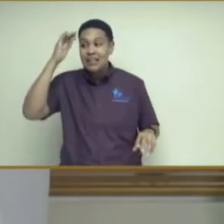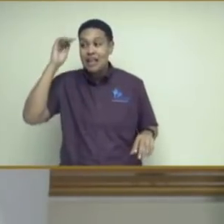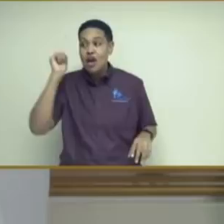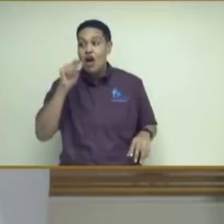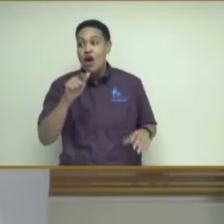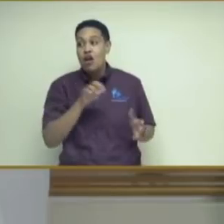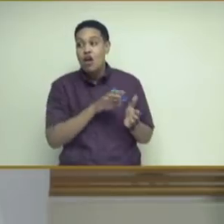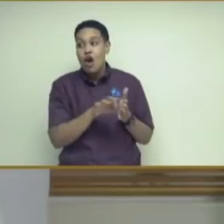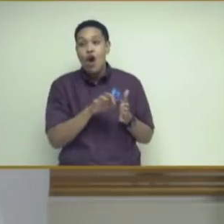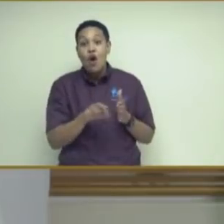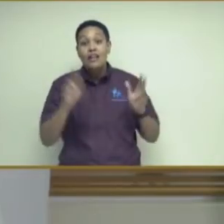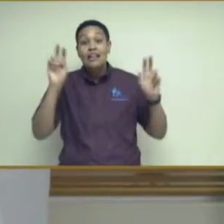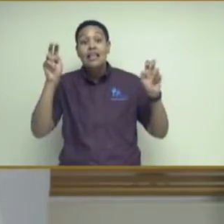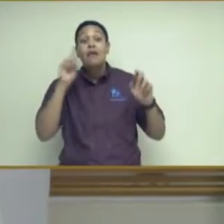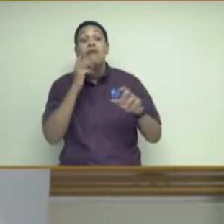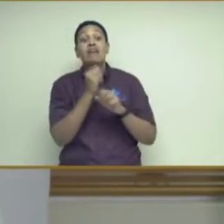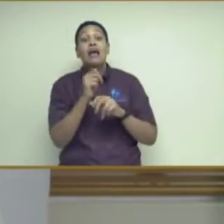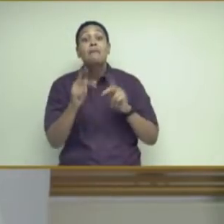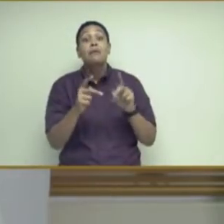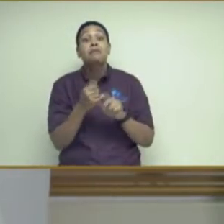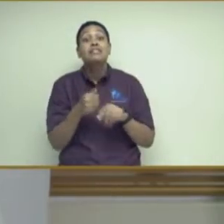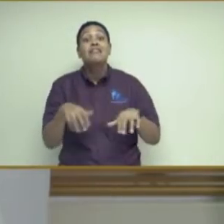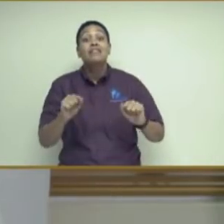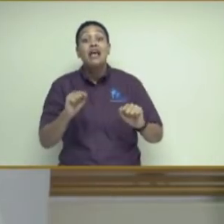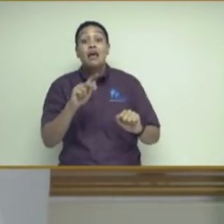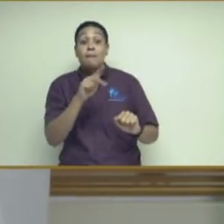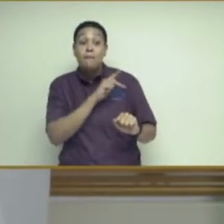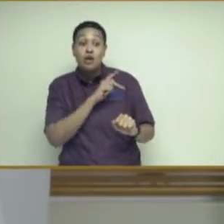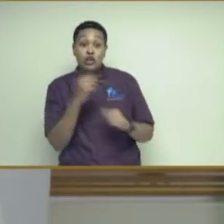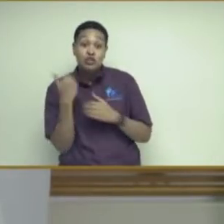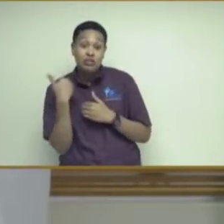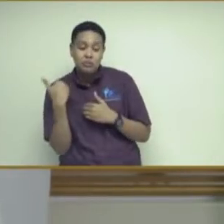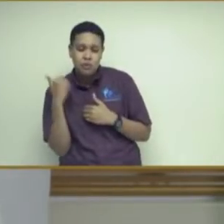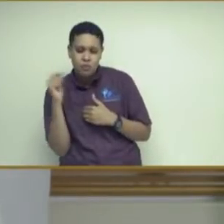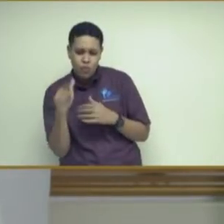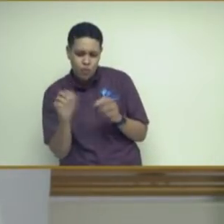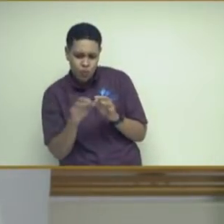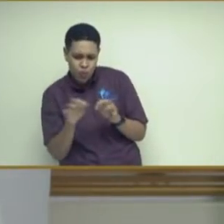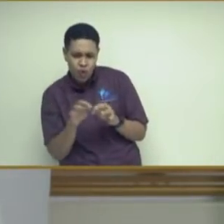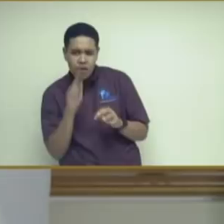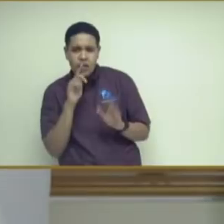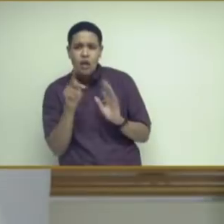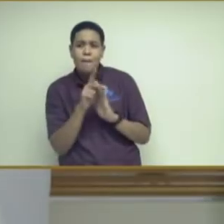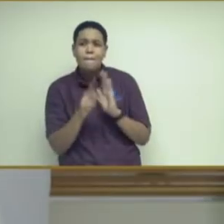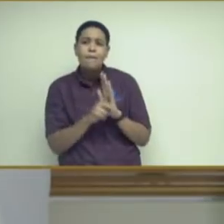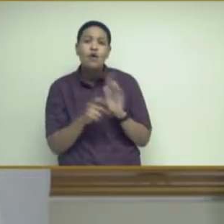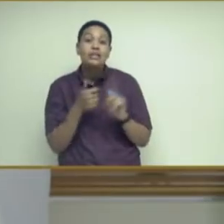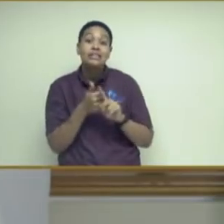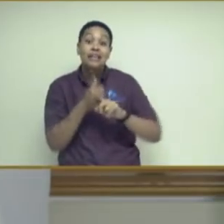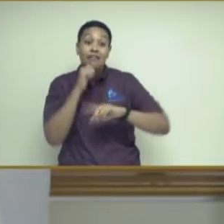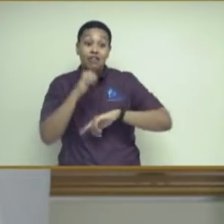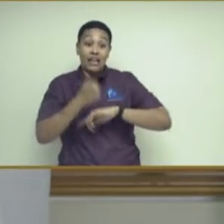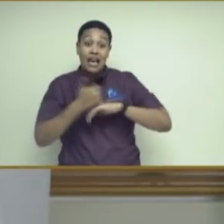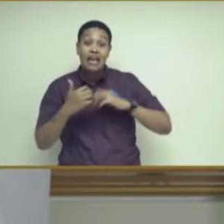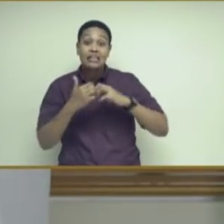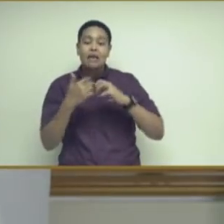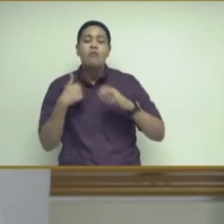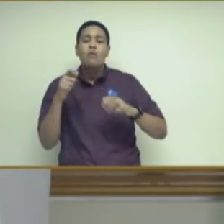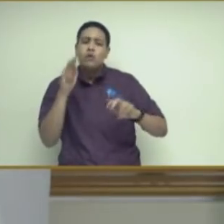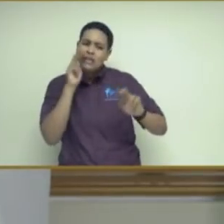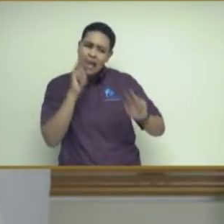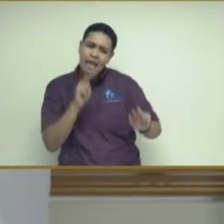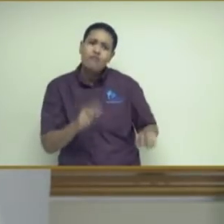theme of getting persons to take personal responsibility, the protocols that have been established, we must enforce